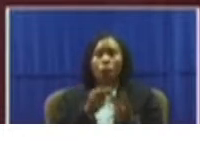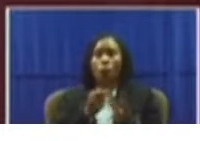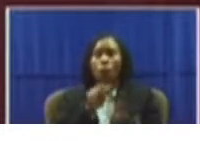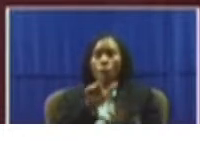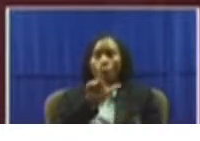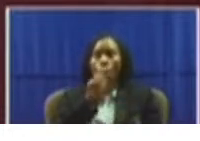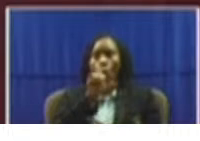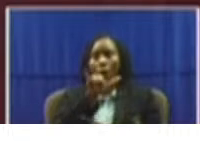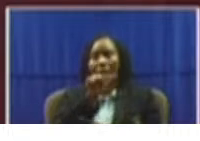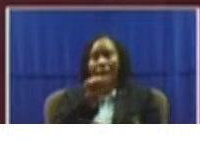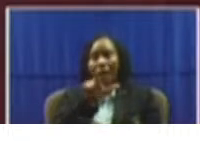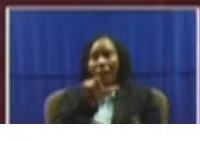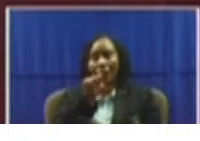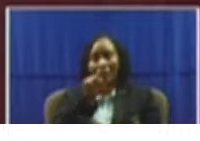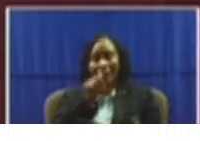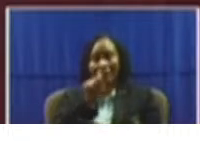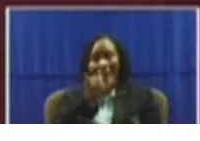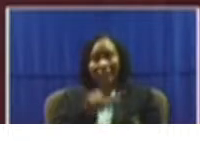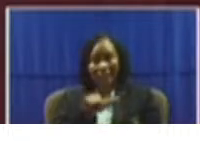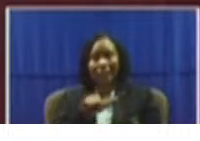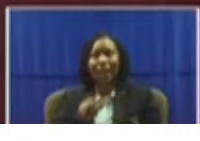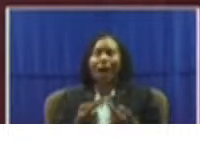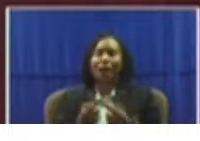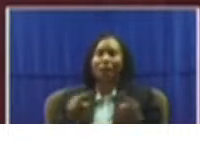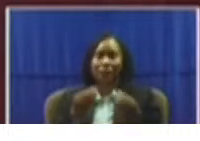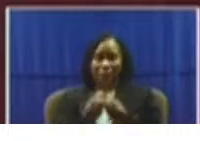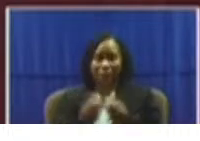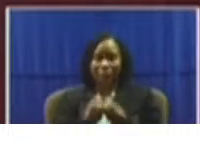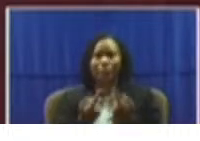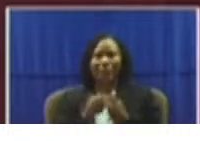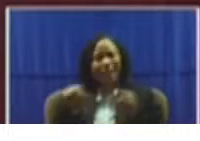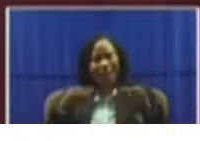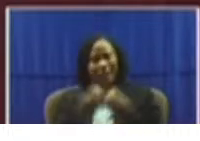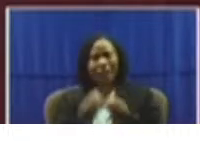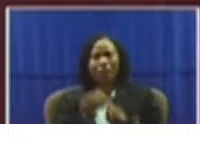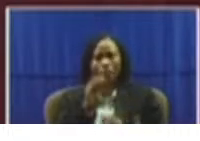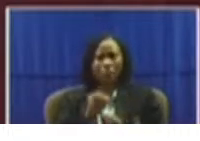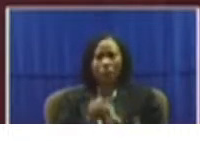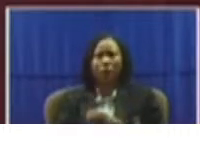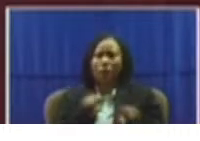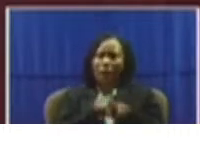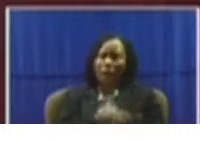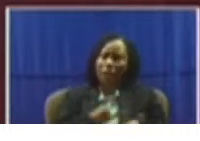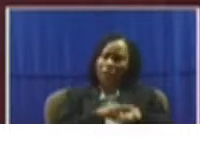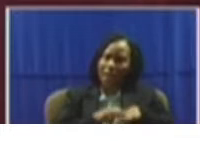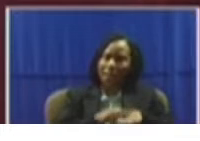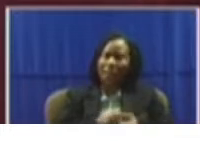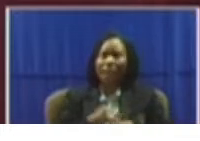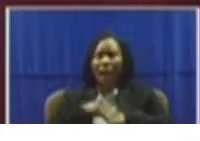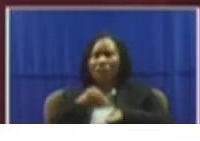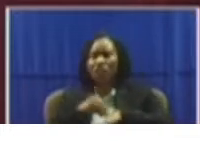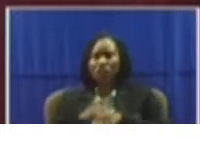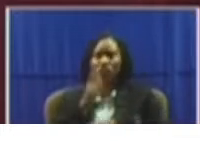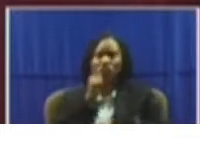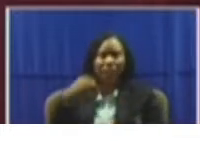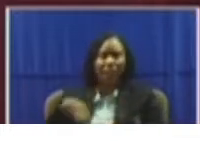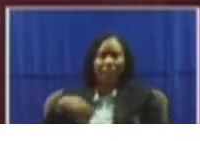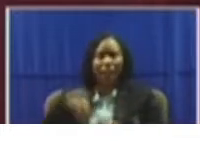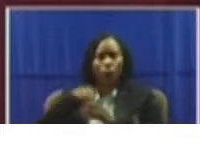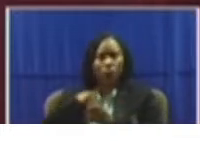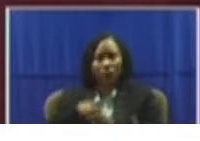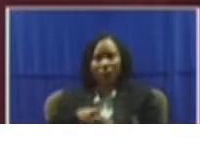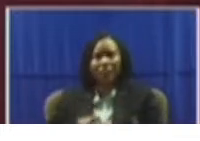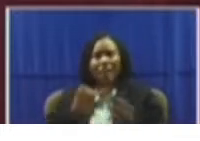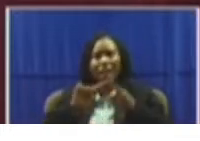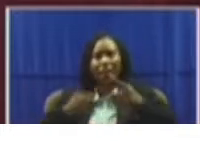at play, such as geographic, cultural, racial, age, and gender inclusivity. Of course, we